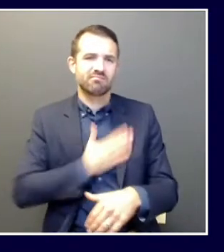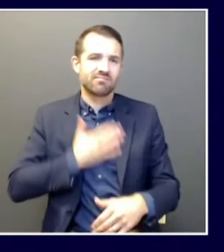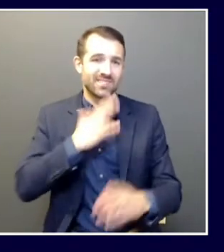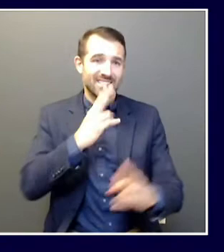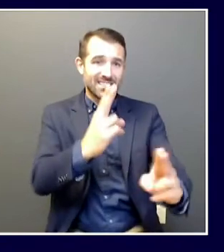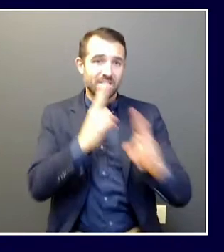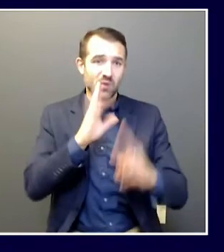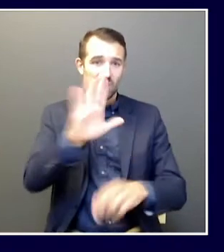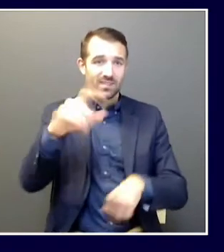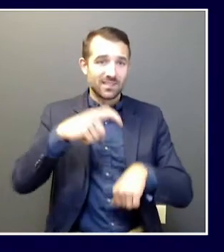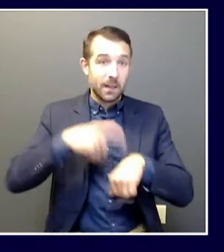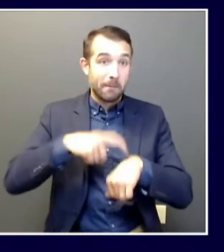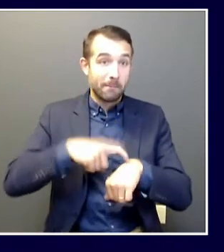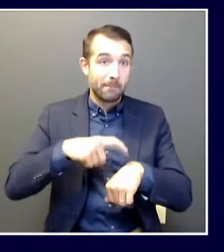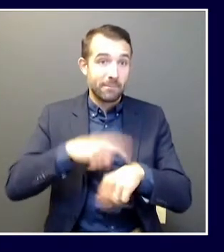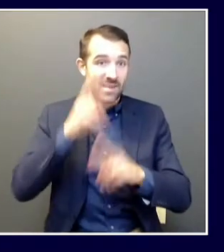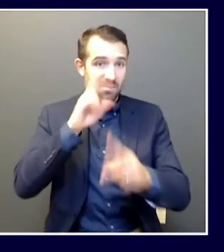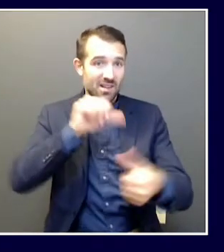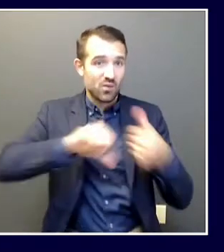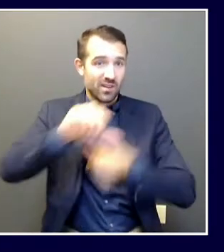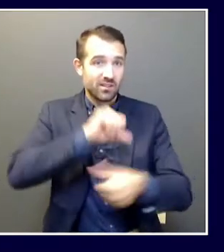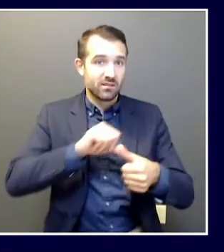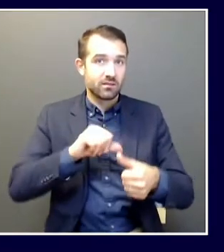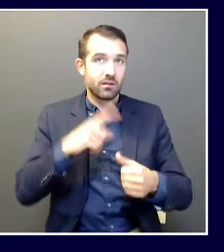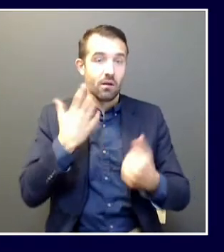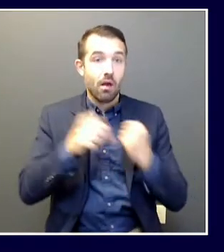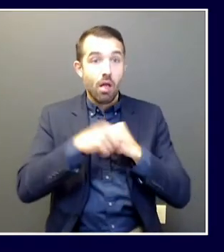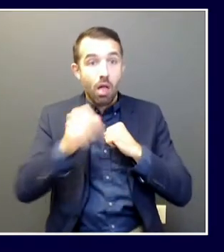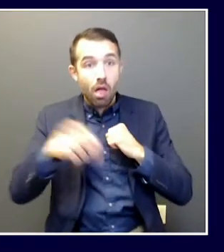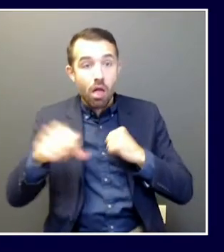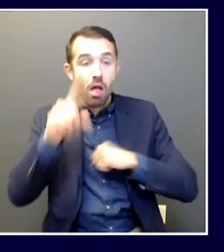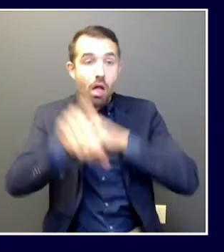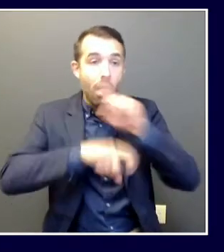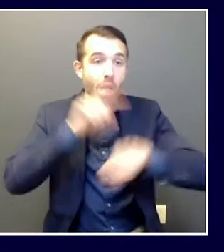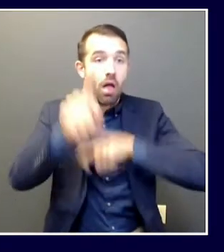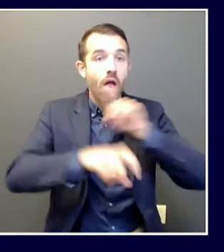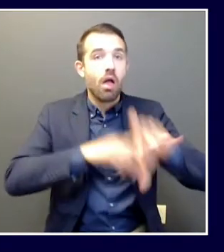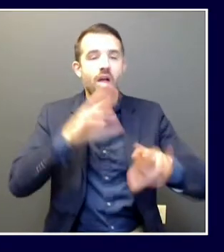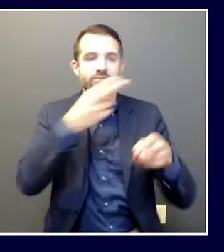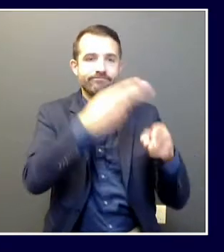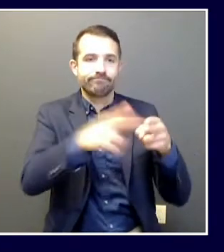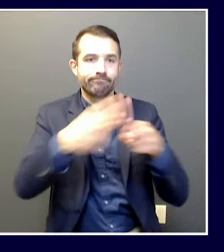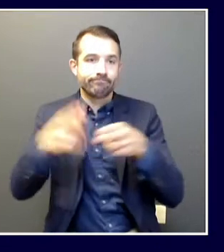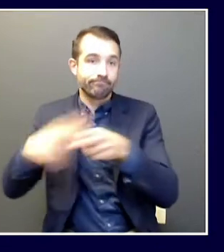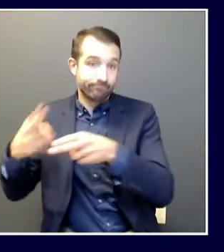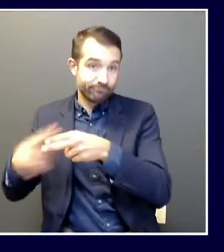that everyone can get their questions in. So with that, the first question for the afternoon goes to